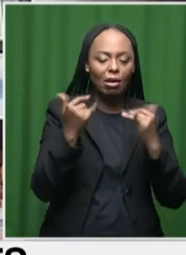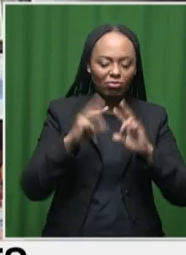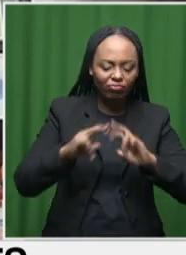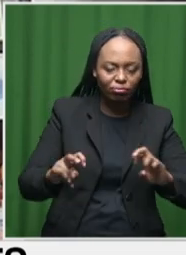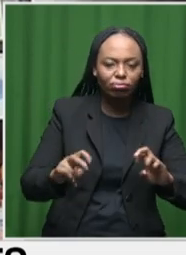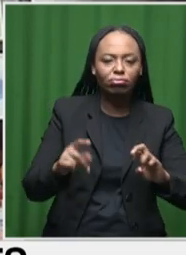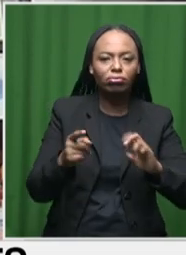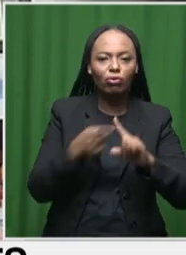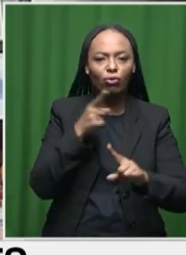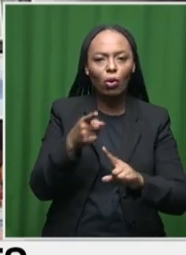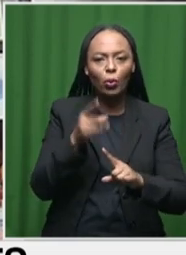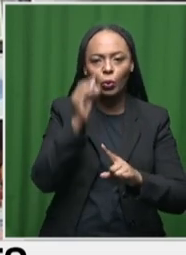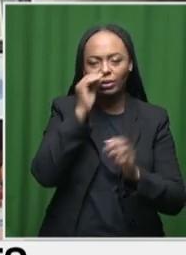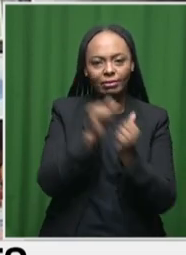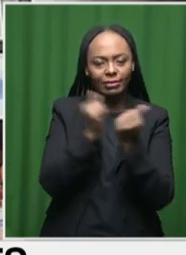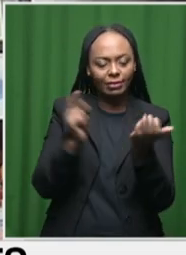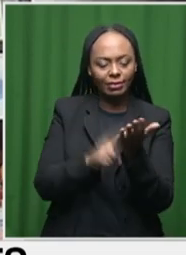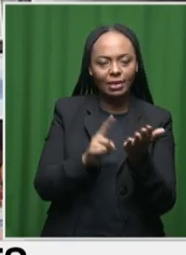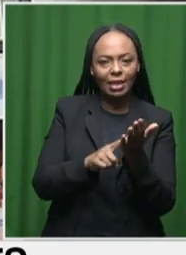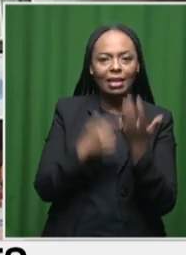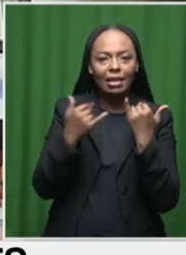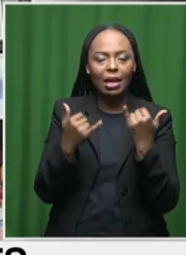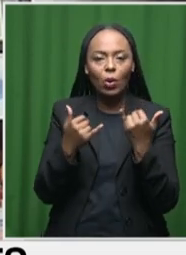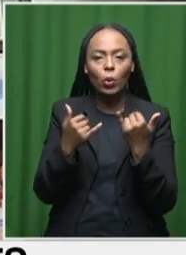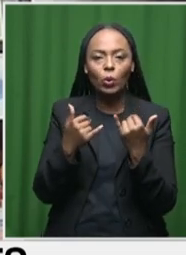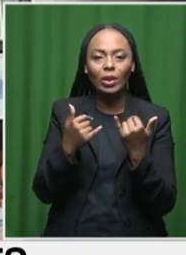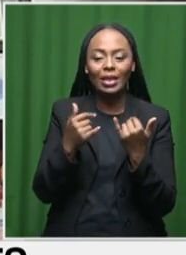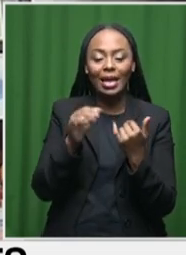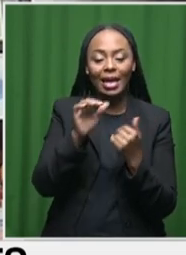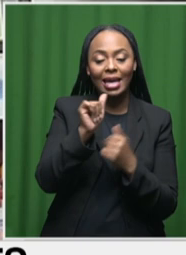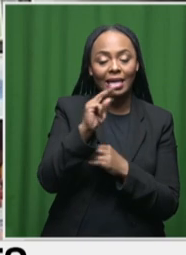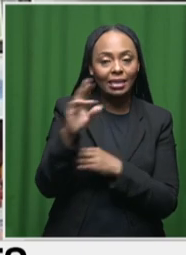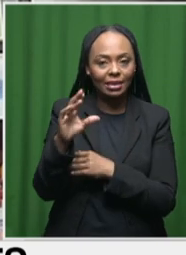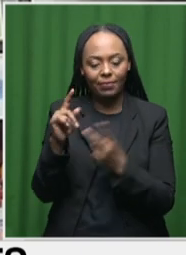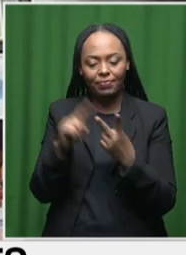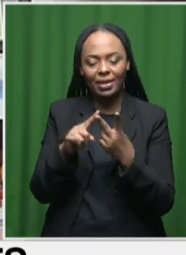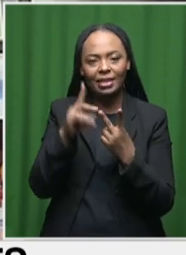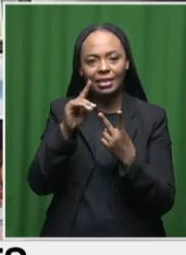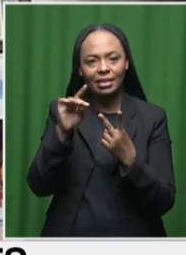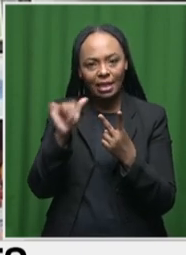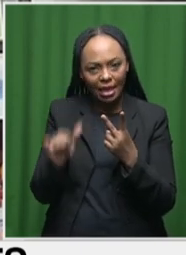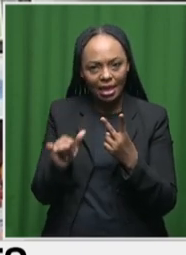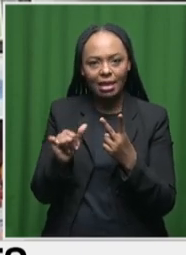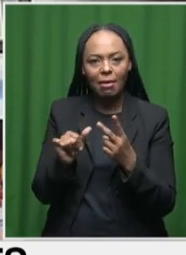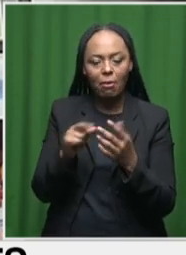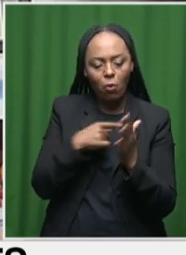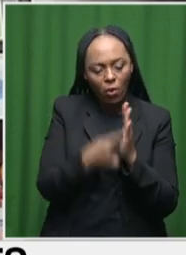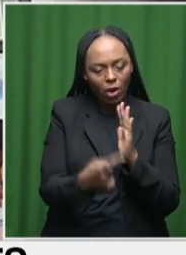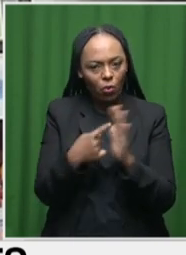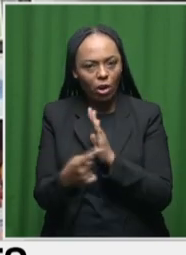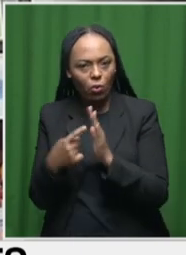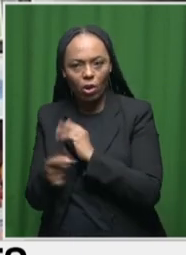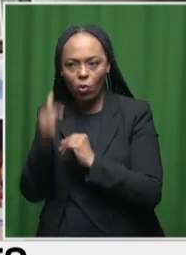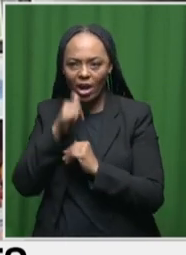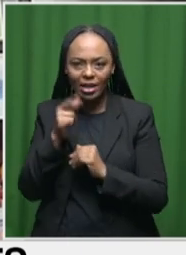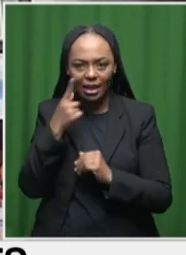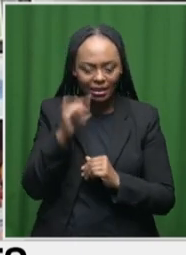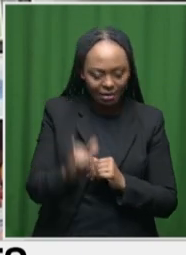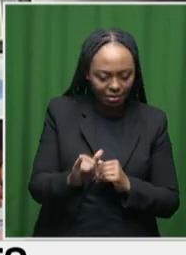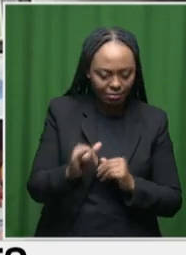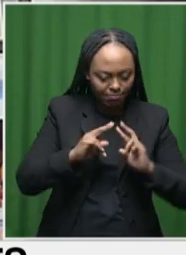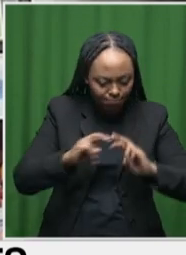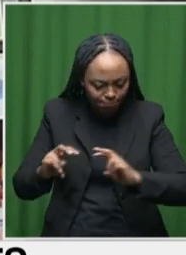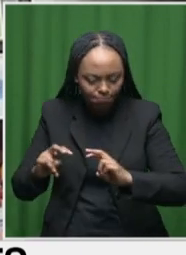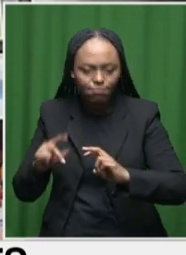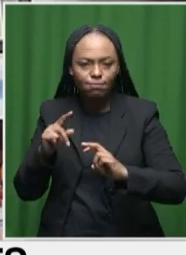was where the ANC currently was. Obviously, the ANC and the DA go up and down week by week, month by month in the polls, but every poll that is published